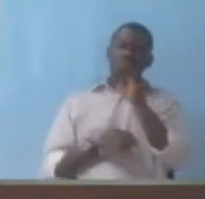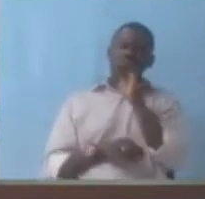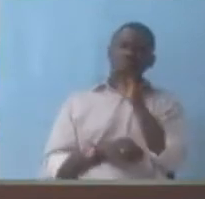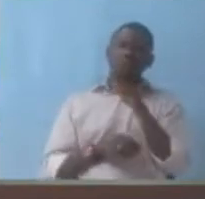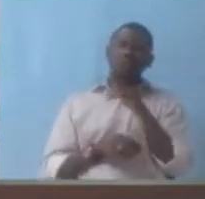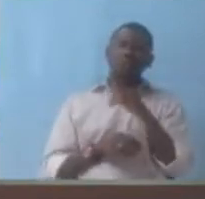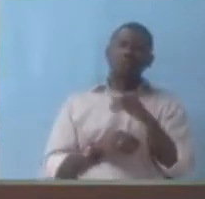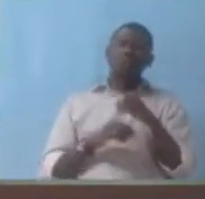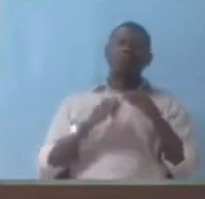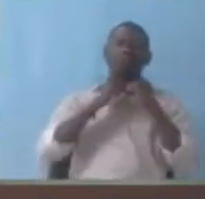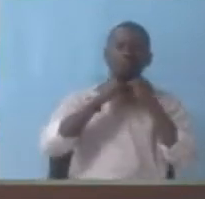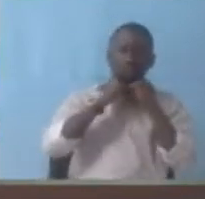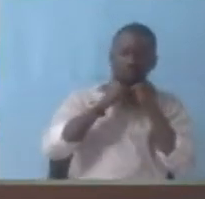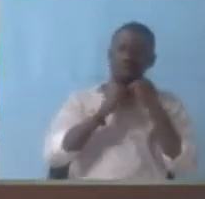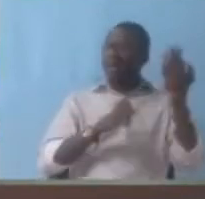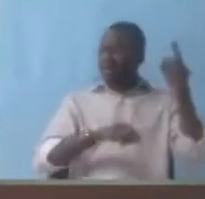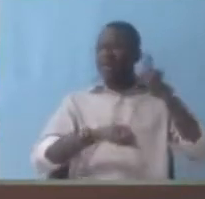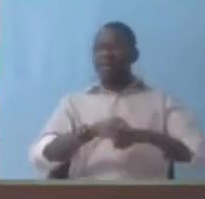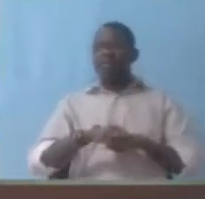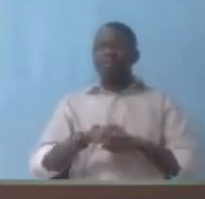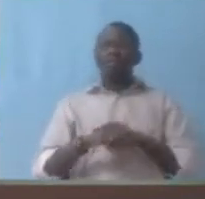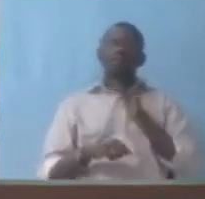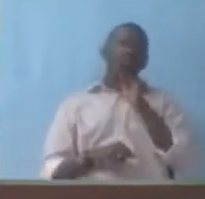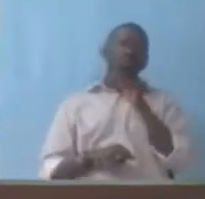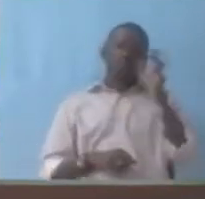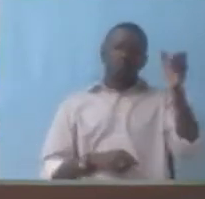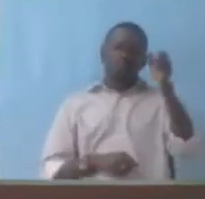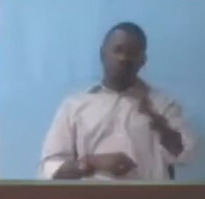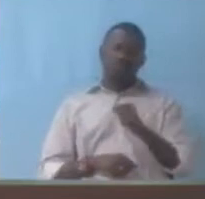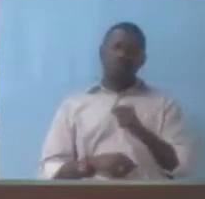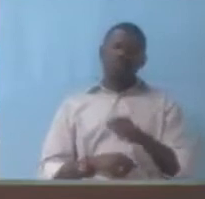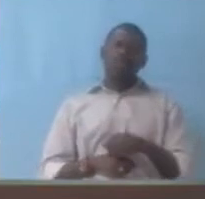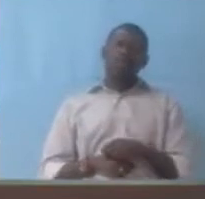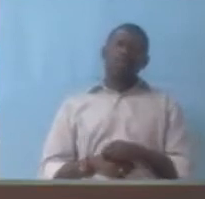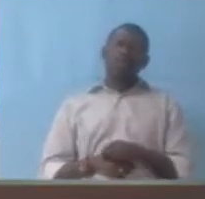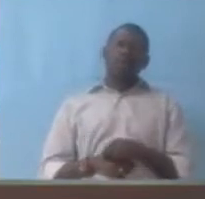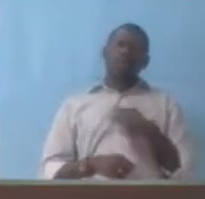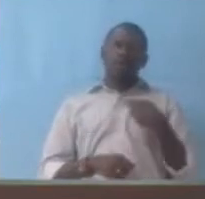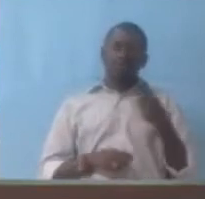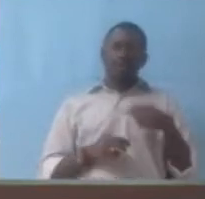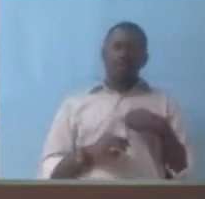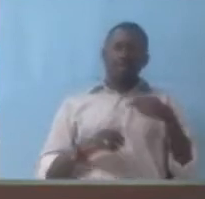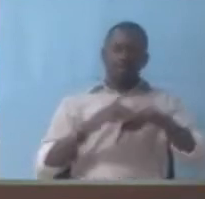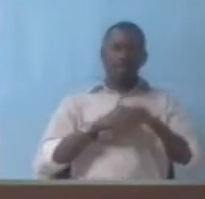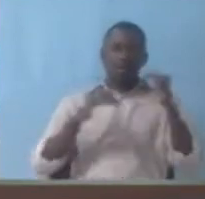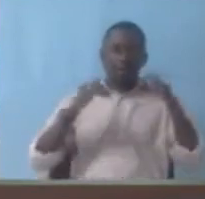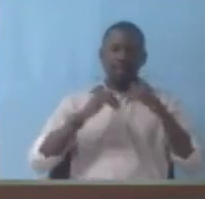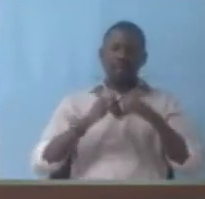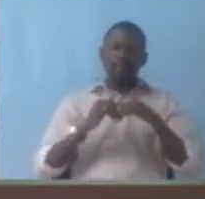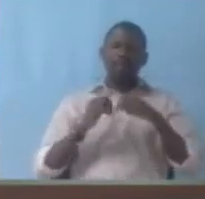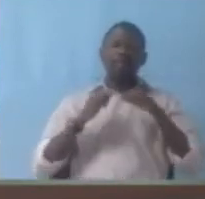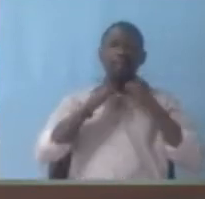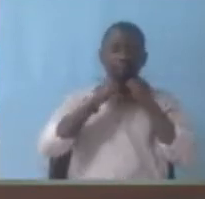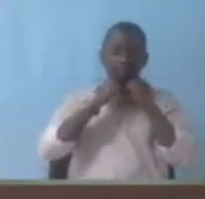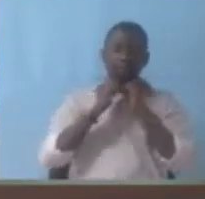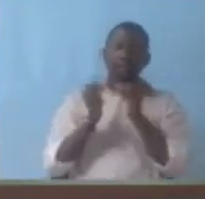Lieutenant Sanasabali. Utumola Lieutenant Sanasabali kumandi. And Sanasabali said that these people were